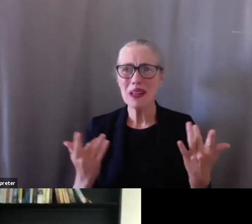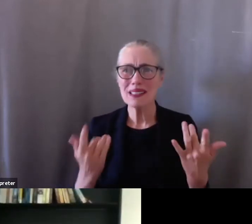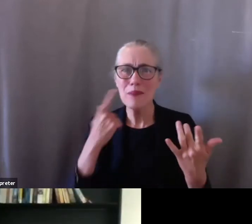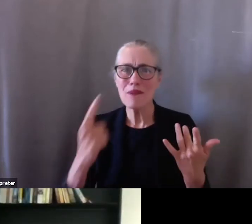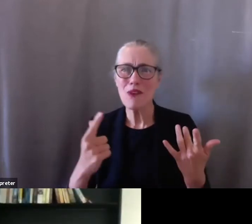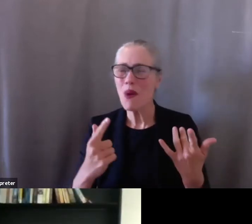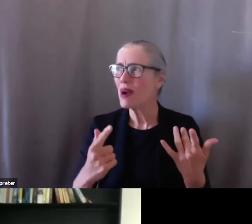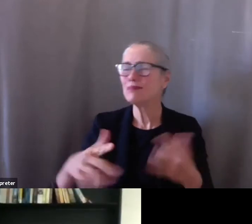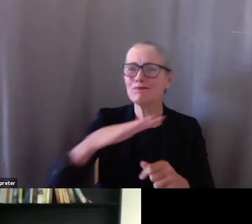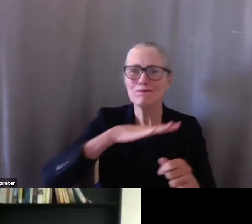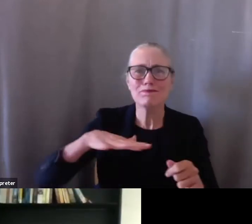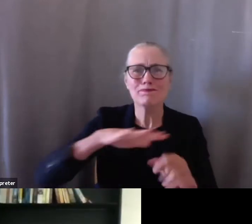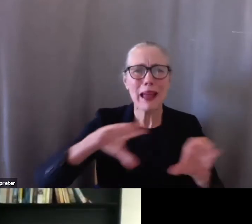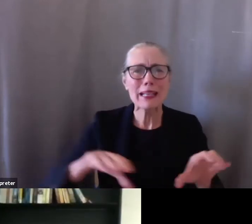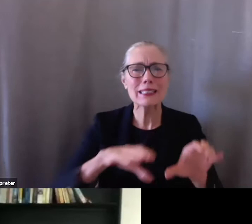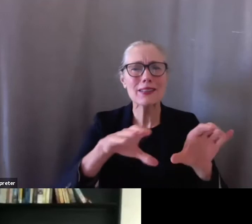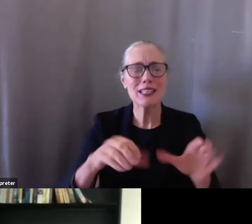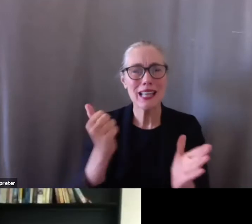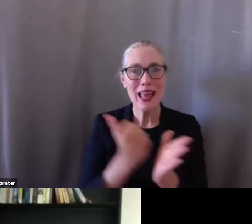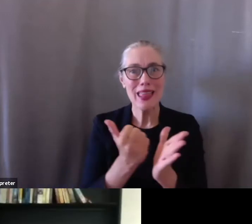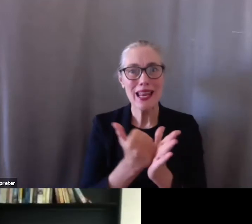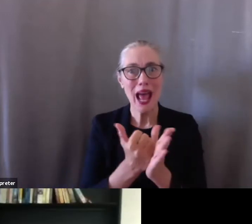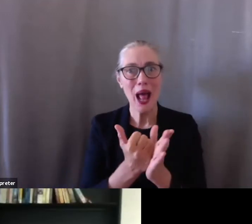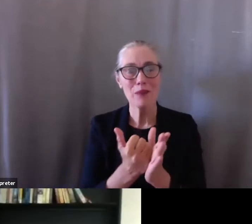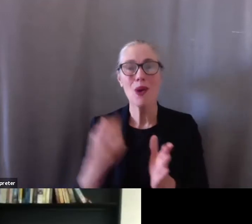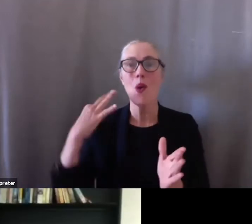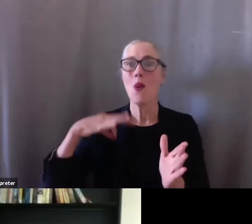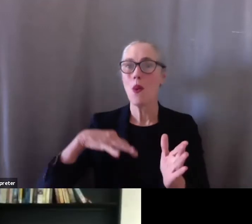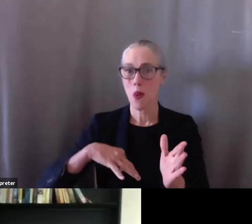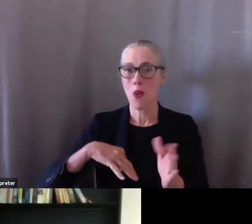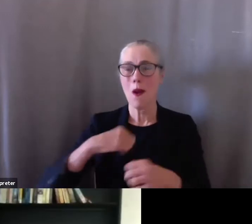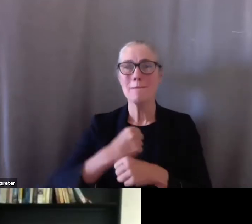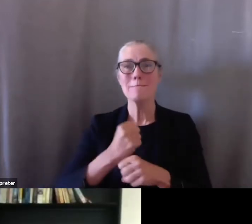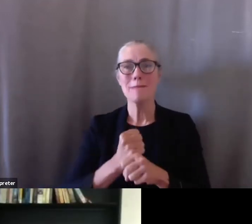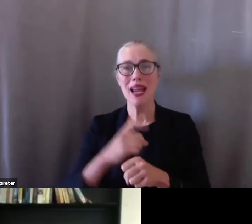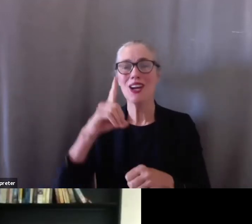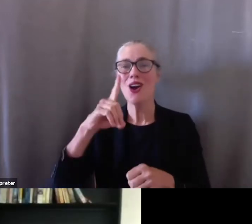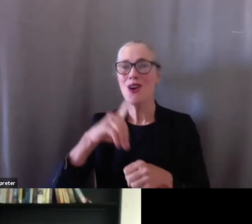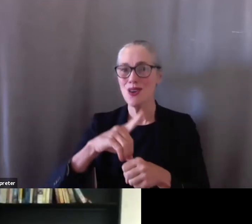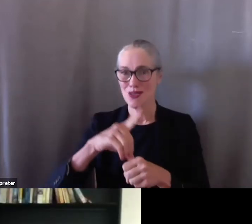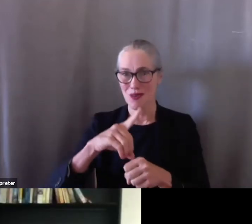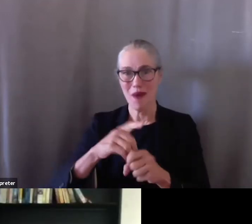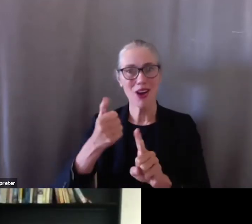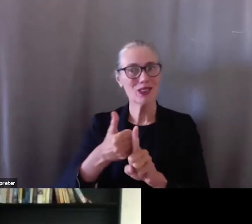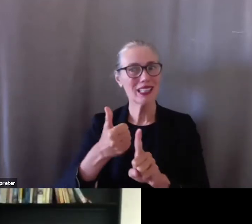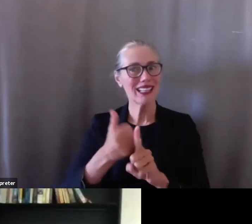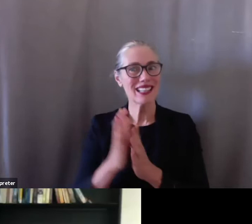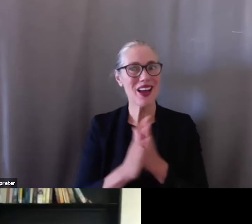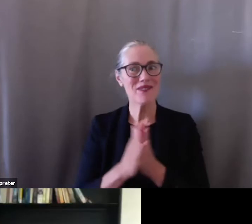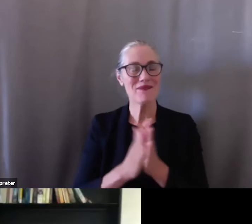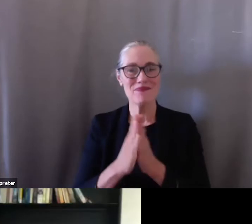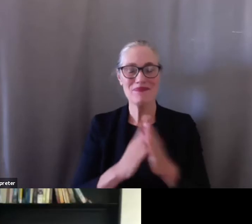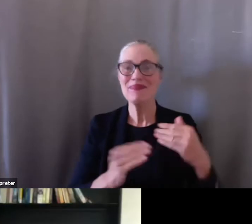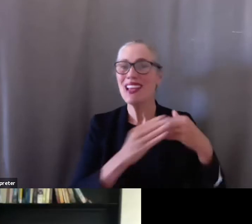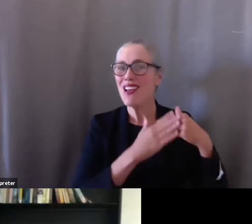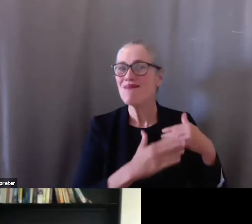in English or Spanish anytime during the event, and when our speaker concludes his presentation, we will pose as many of your